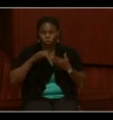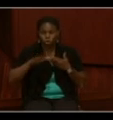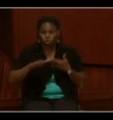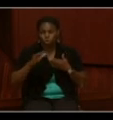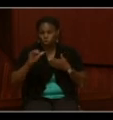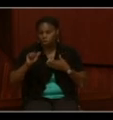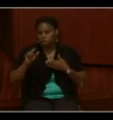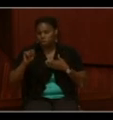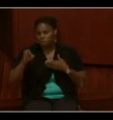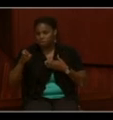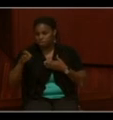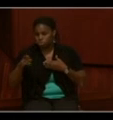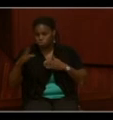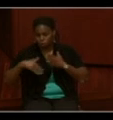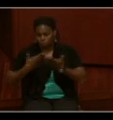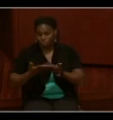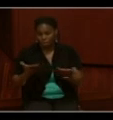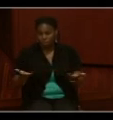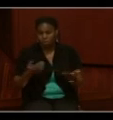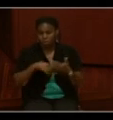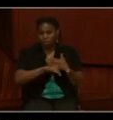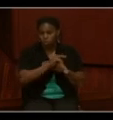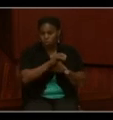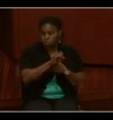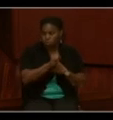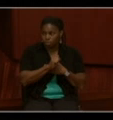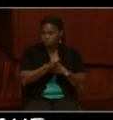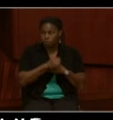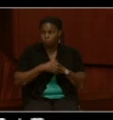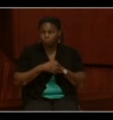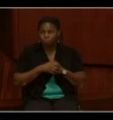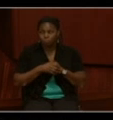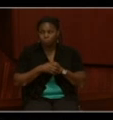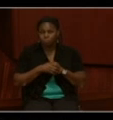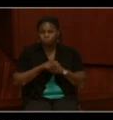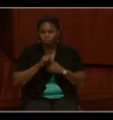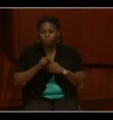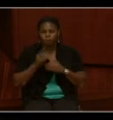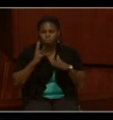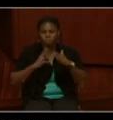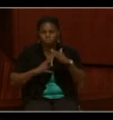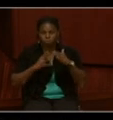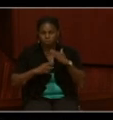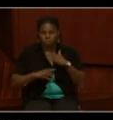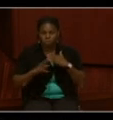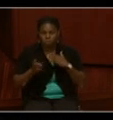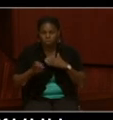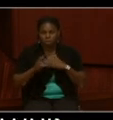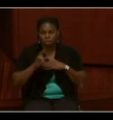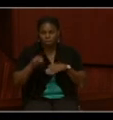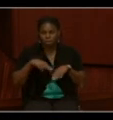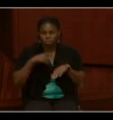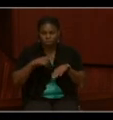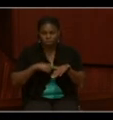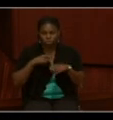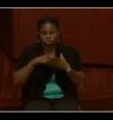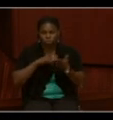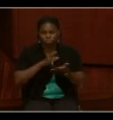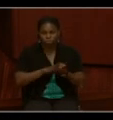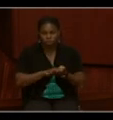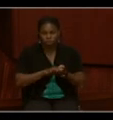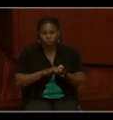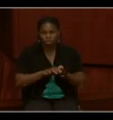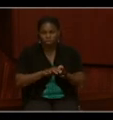came to the U.S. Another source of information for immigration is a naturalization record.